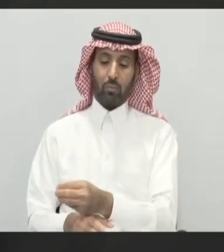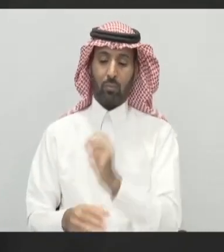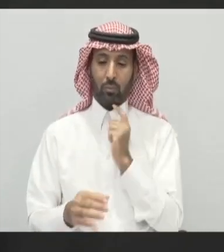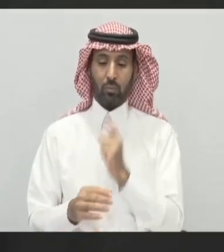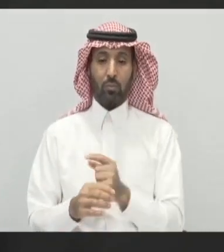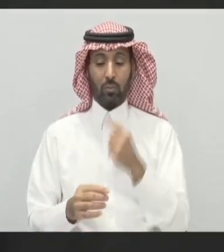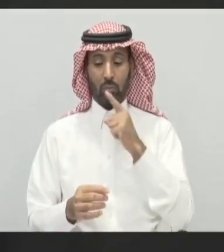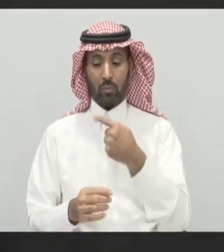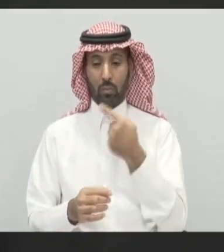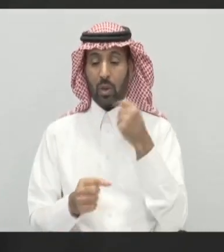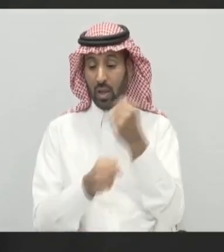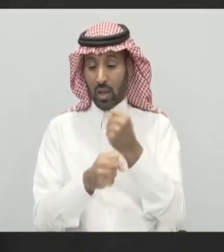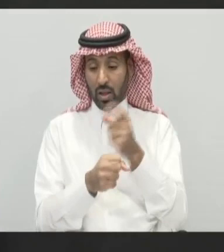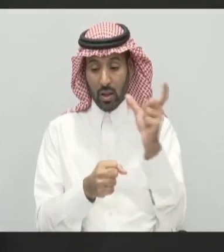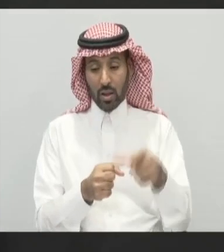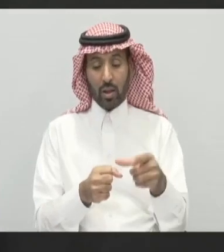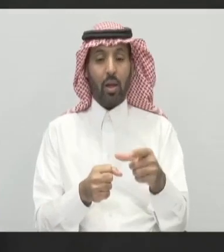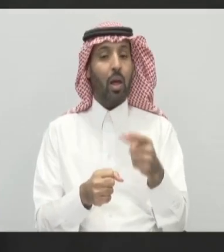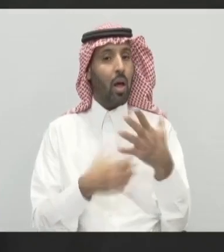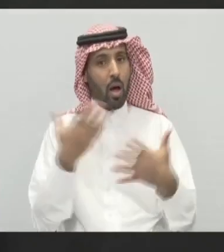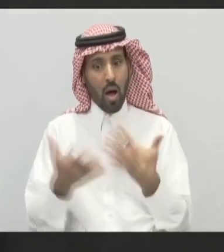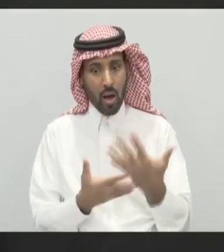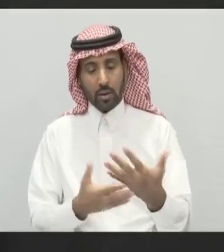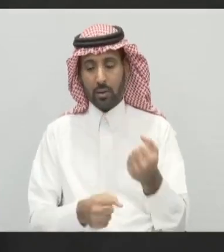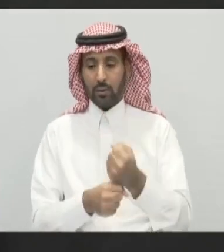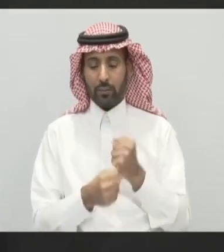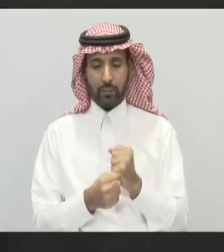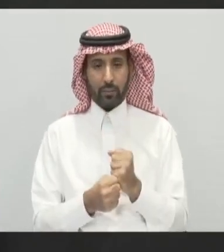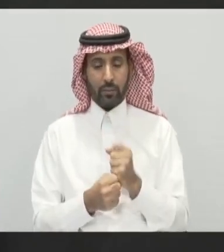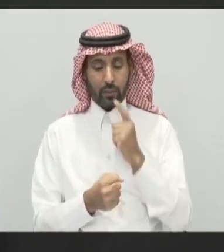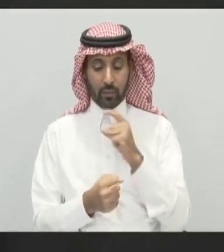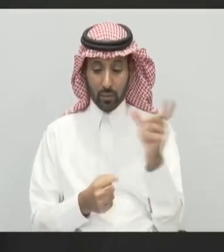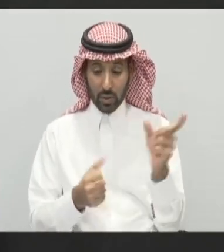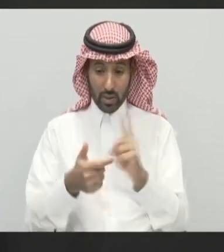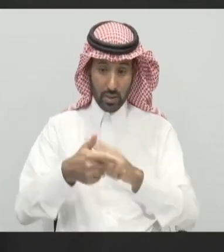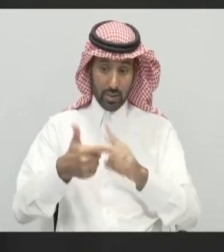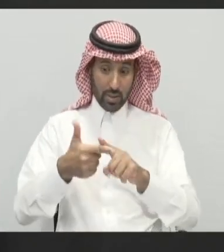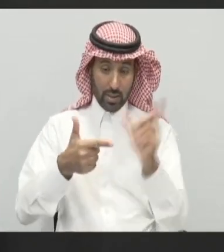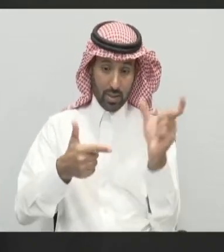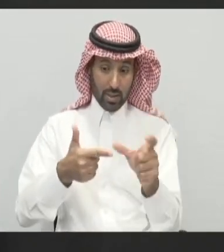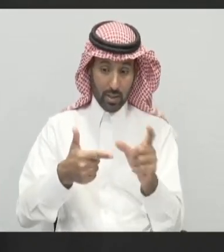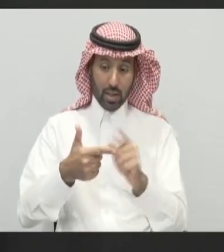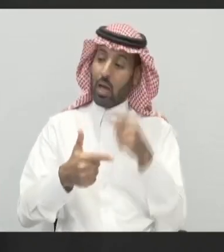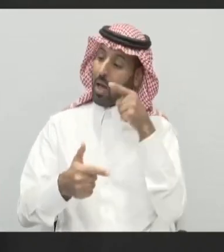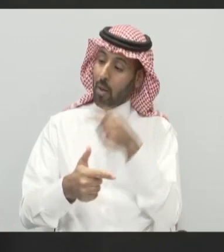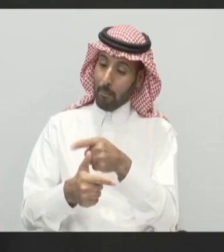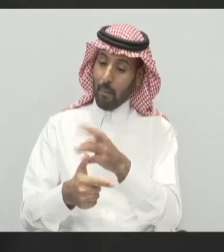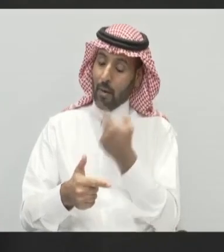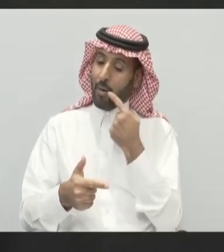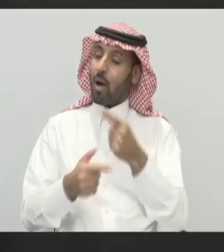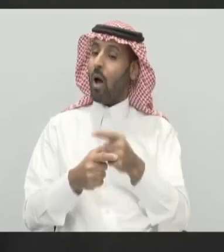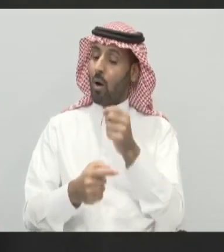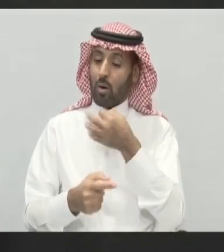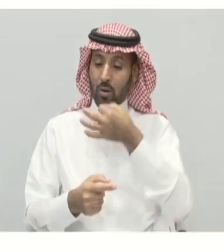we call it the verb, the action itself. How about the second part? It could be a proposition or an